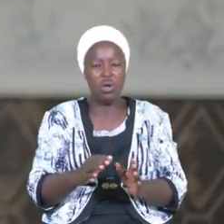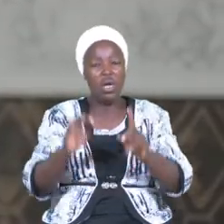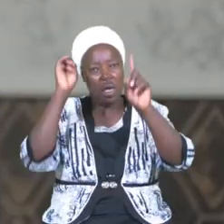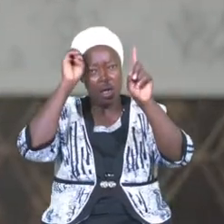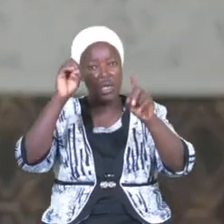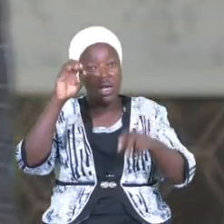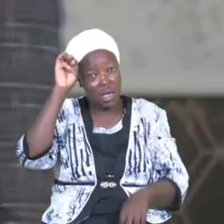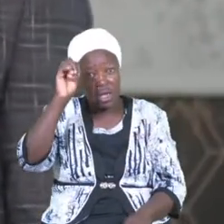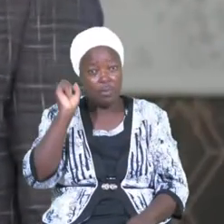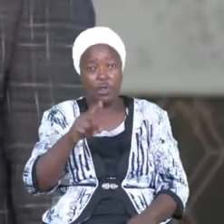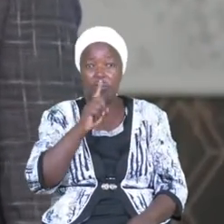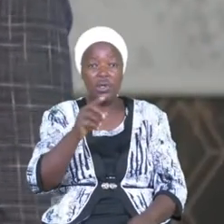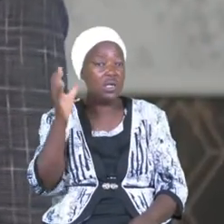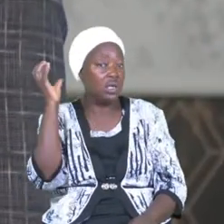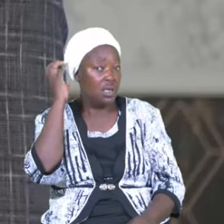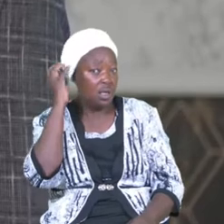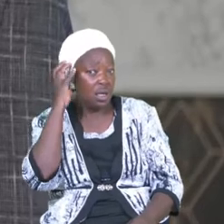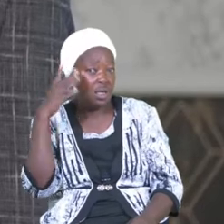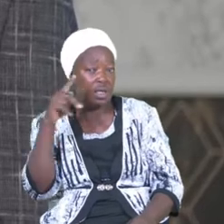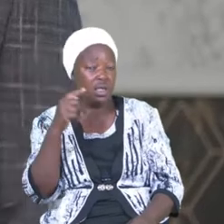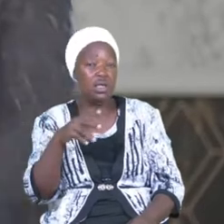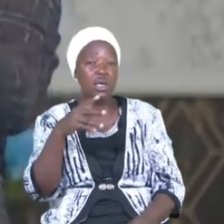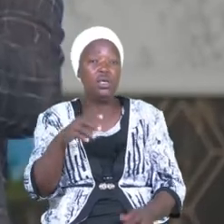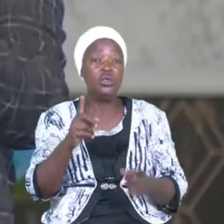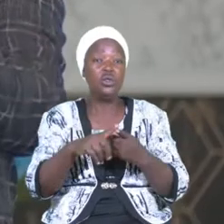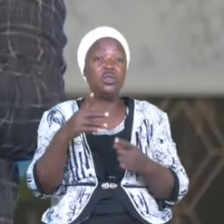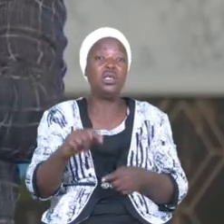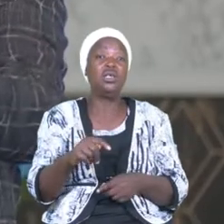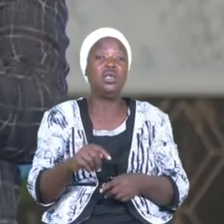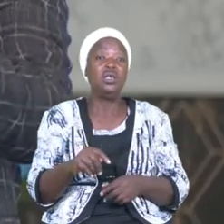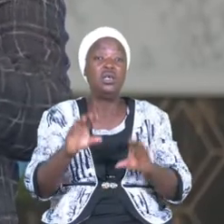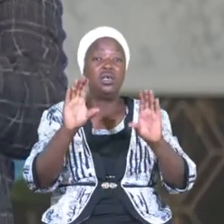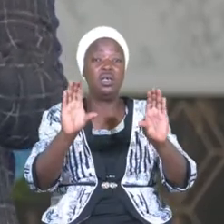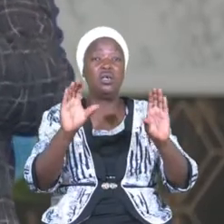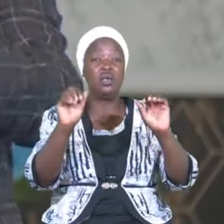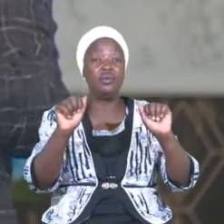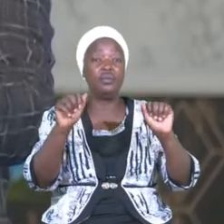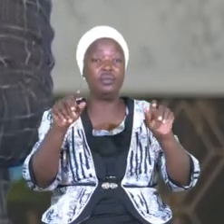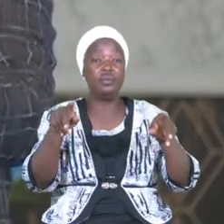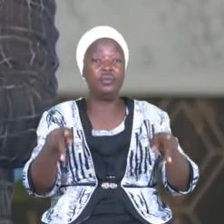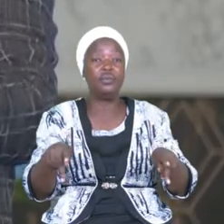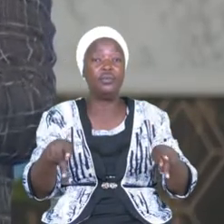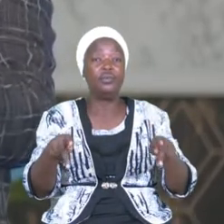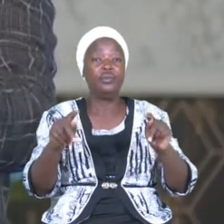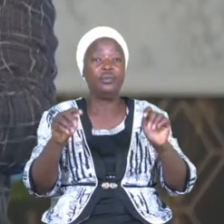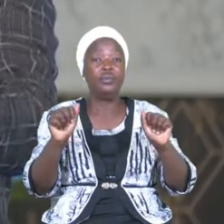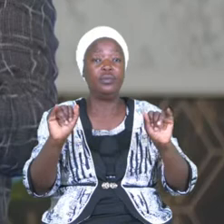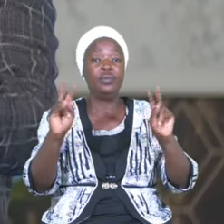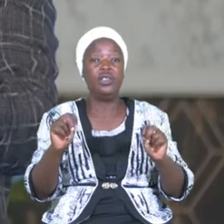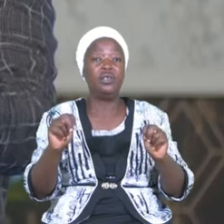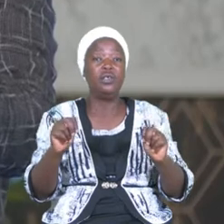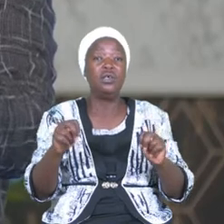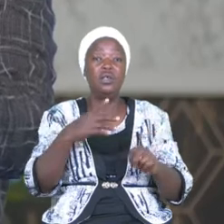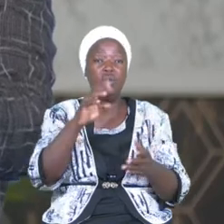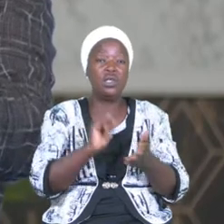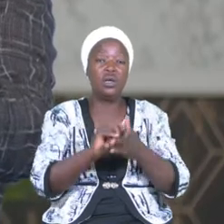listening to the captain, the one who goes out of the queue,